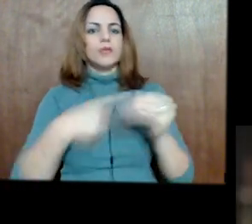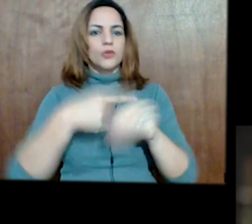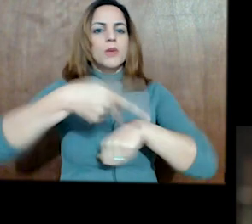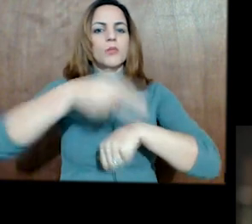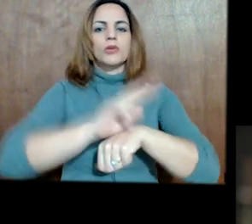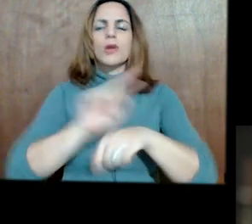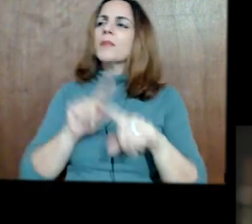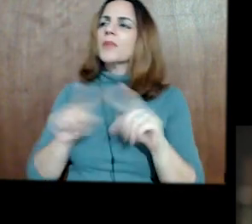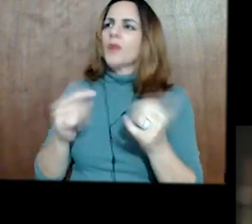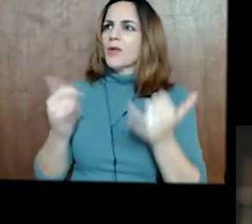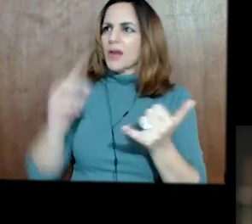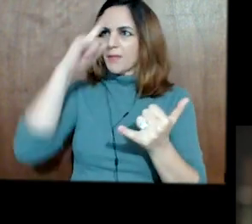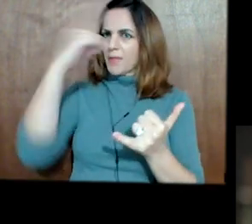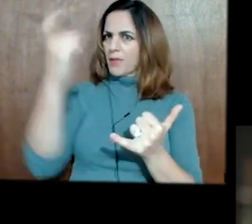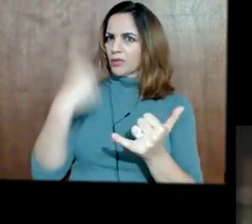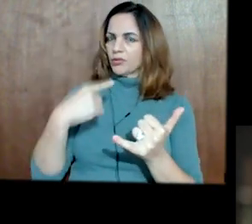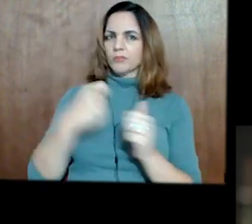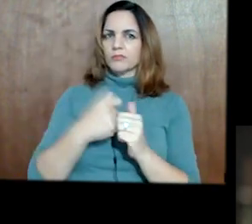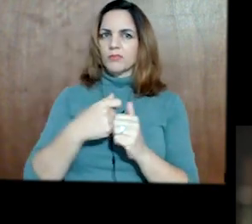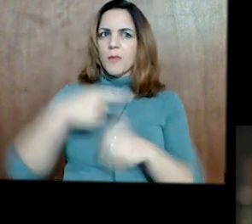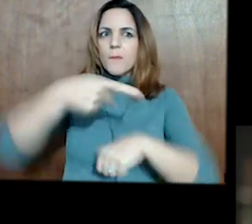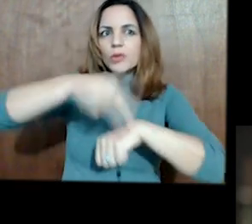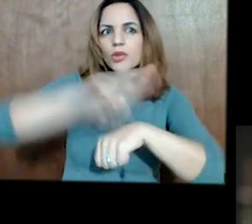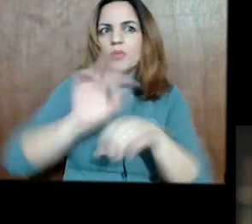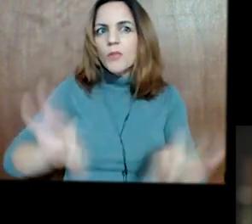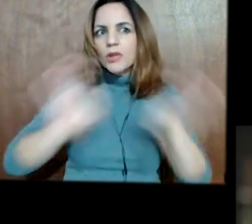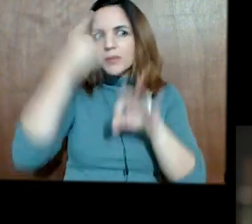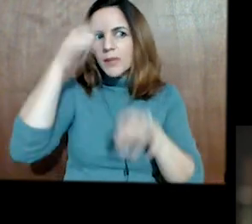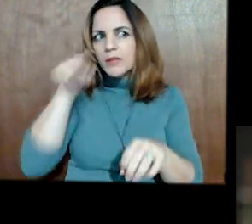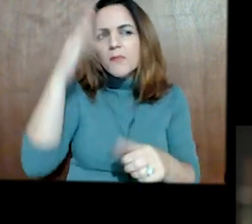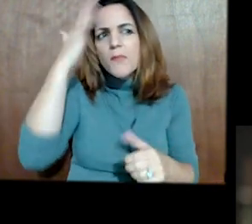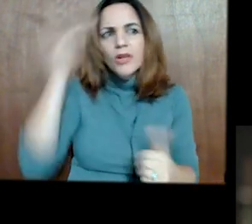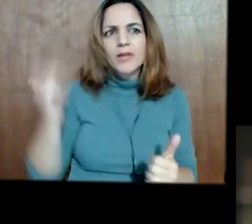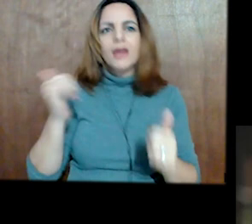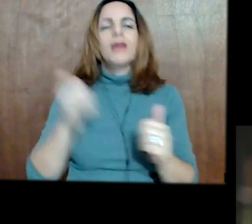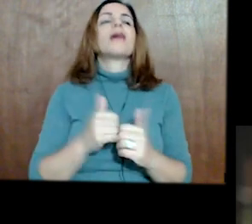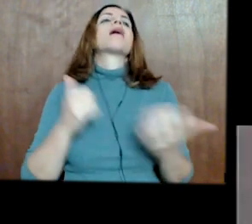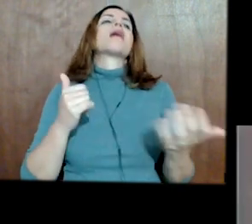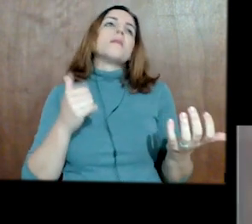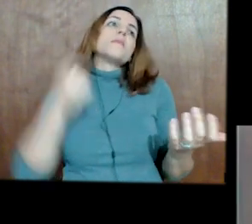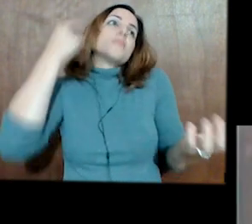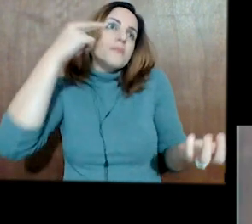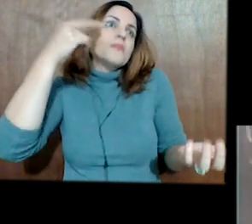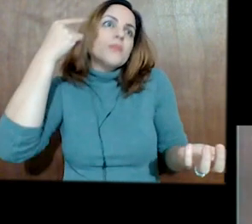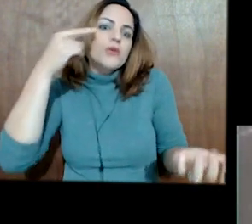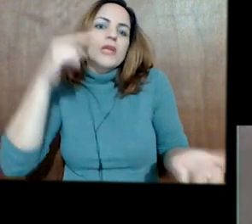You know, Puerto Rico is important to you because your country maintains a classical colony.